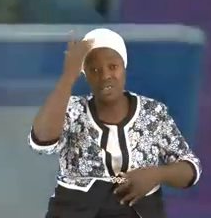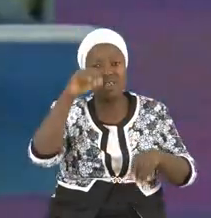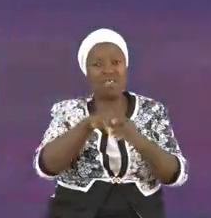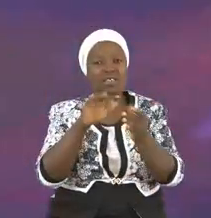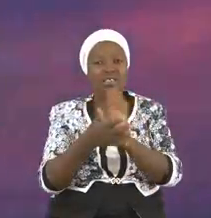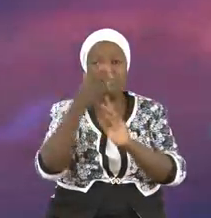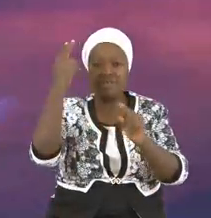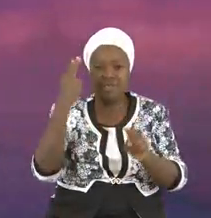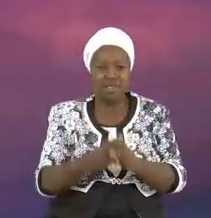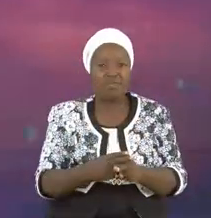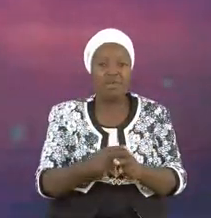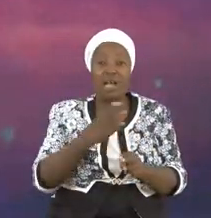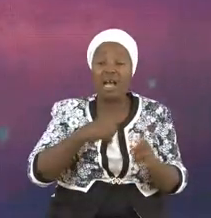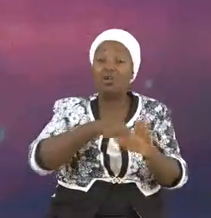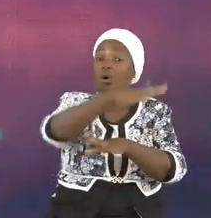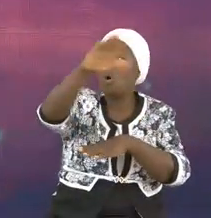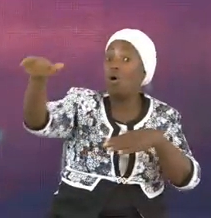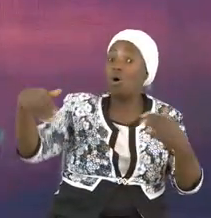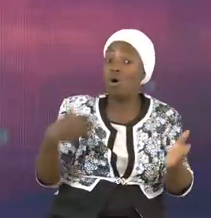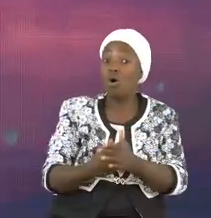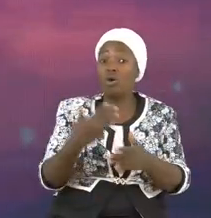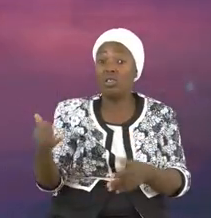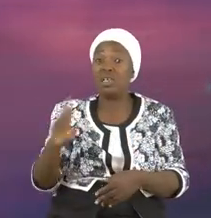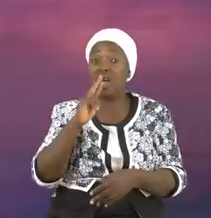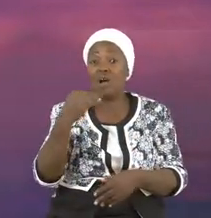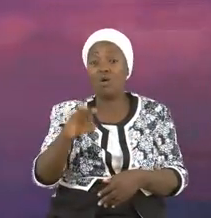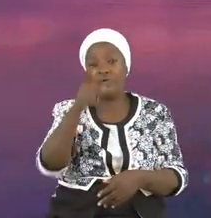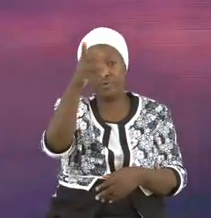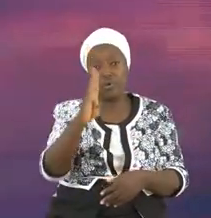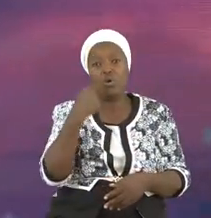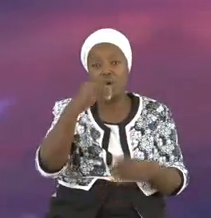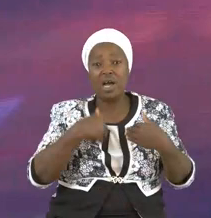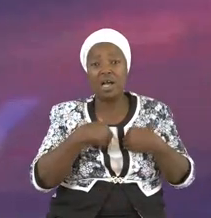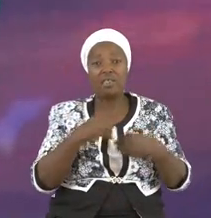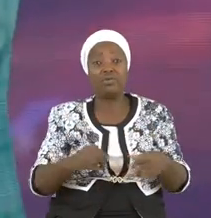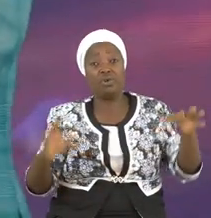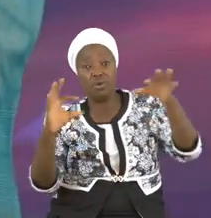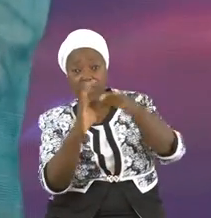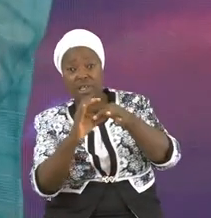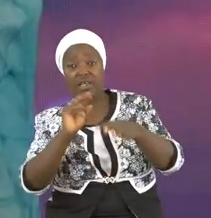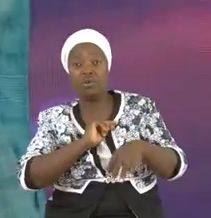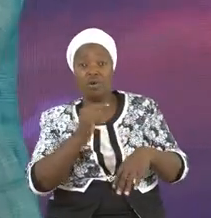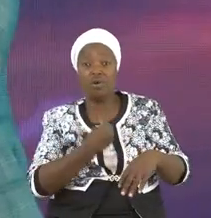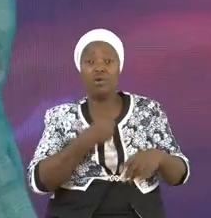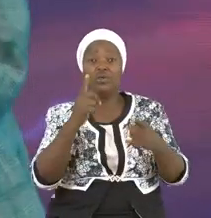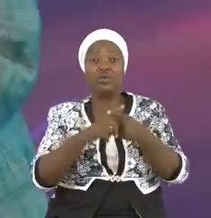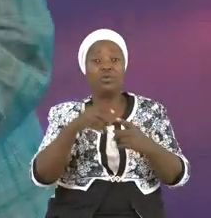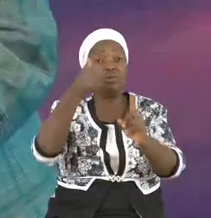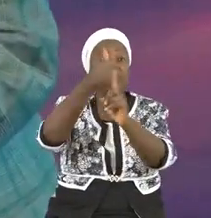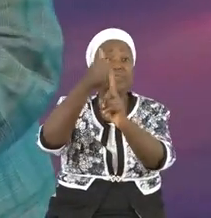all things of God who has reconciled us to himself